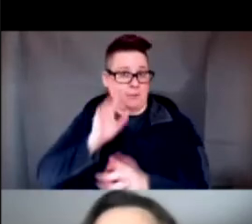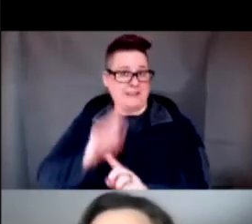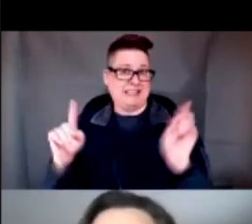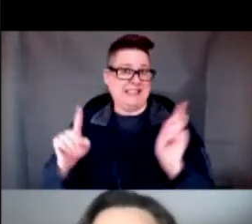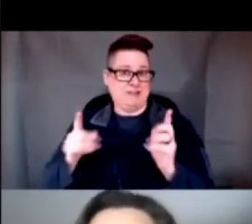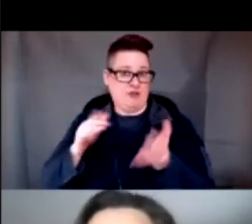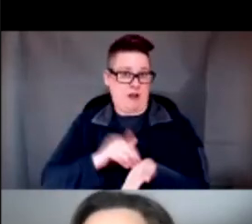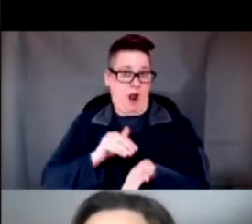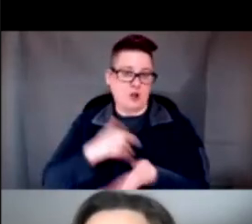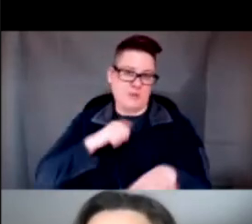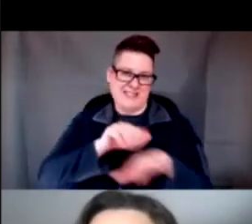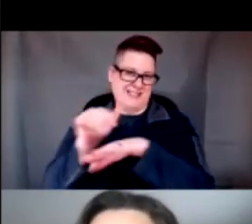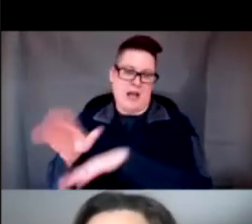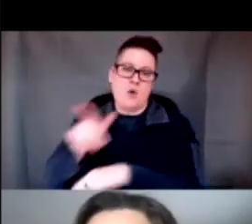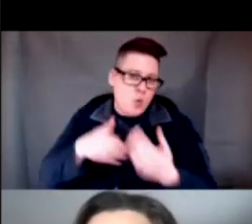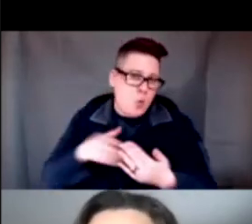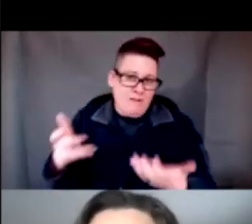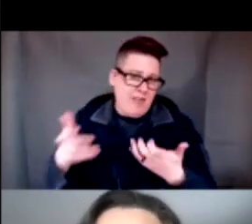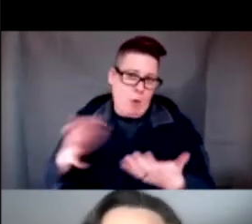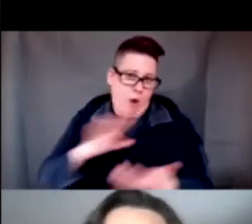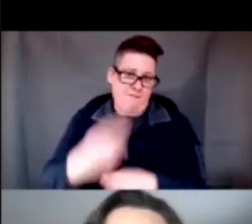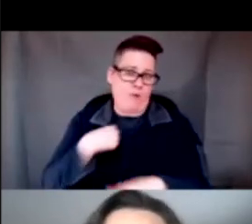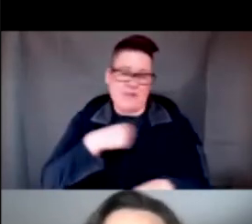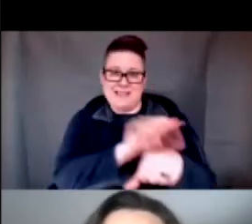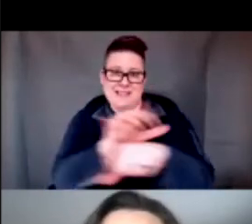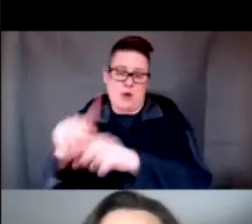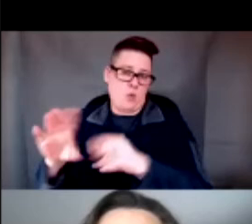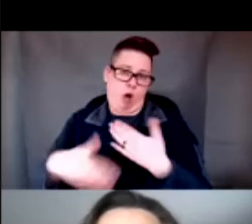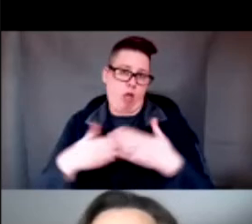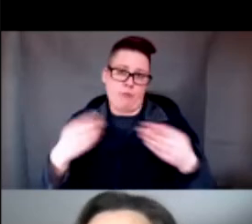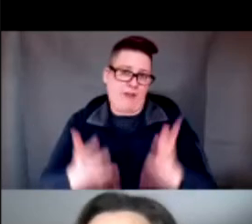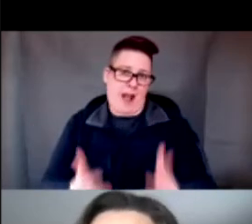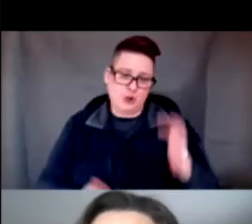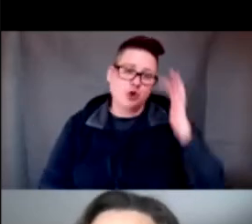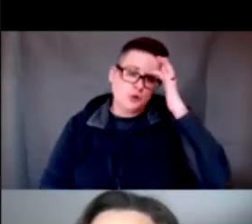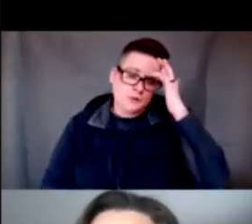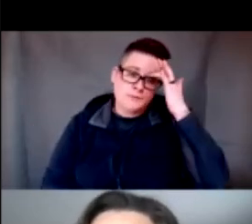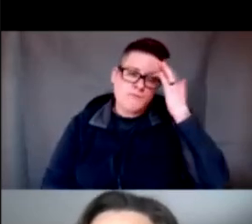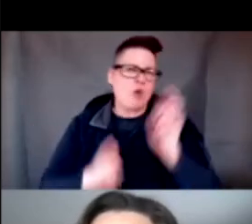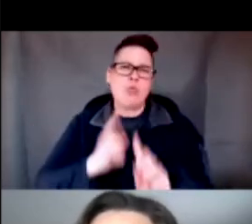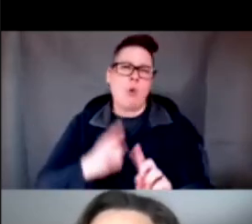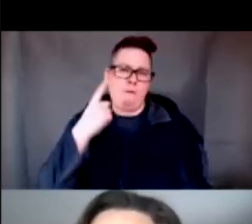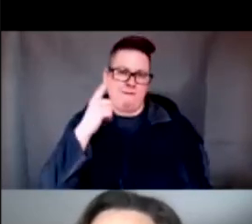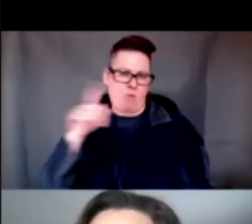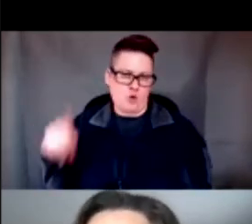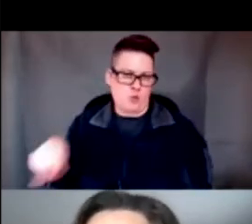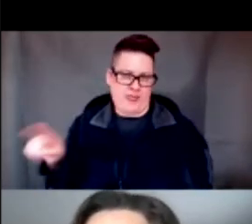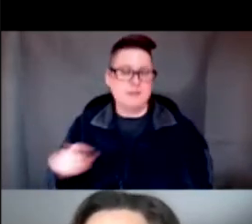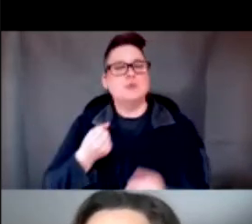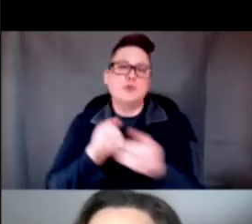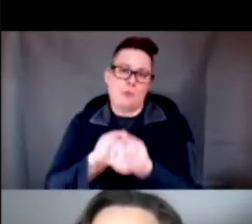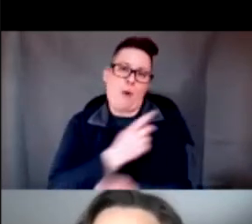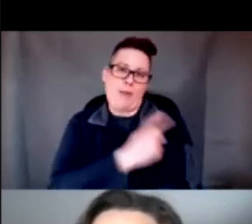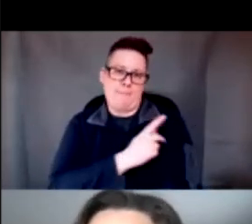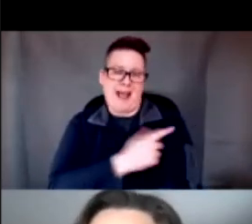any other people that the patient wants involved. Our goal of doing this is to support the patient, to